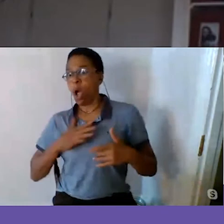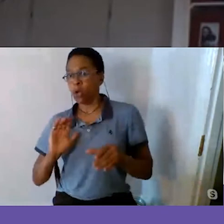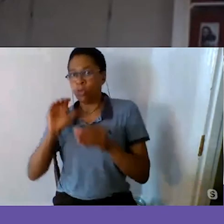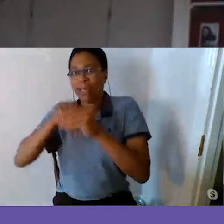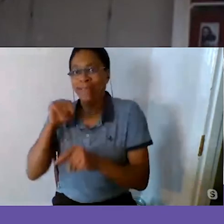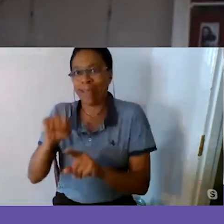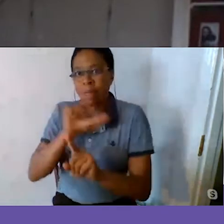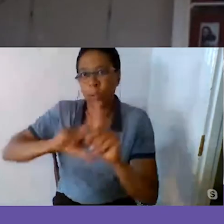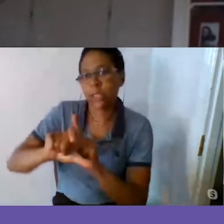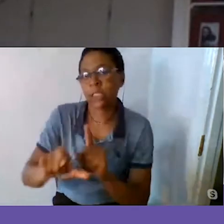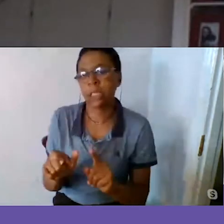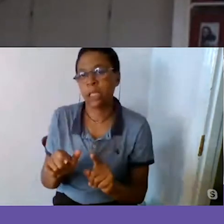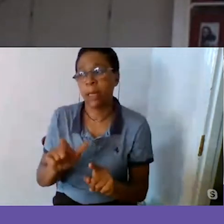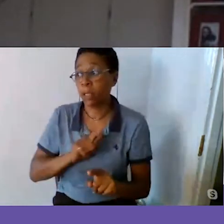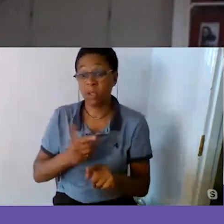before.